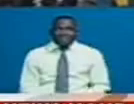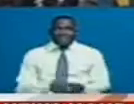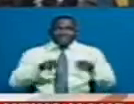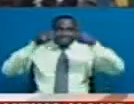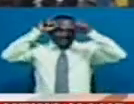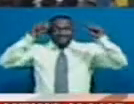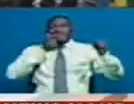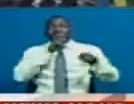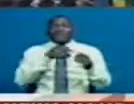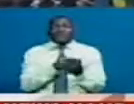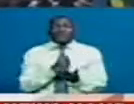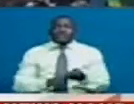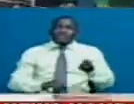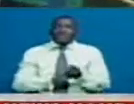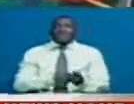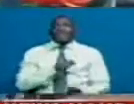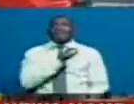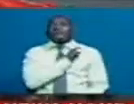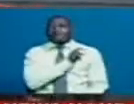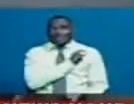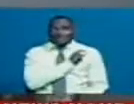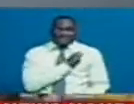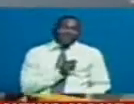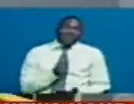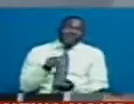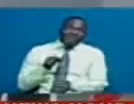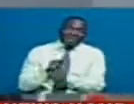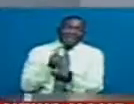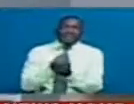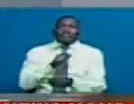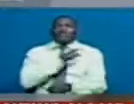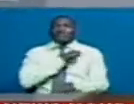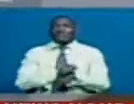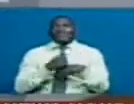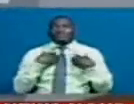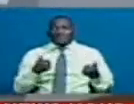president urged all to cooperate with the police in the discharge of their duties.